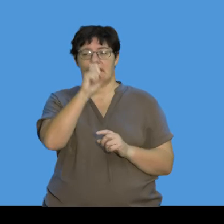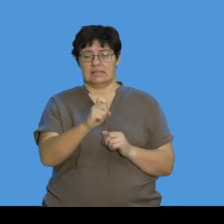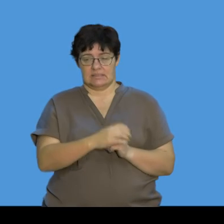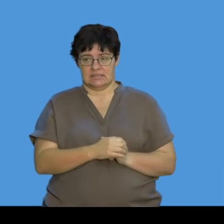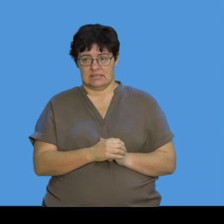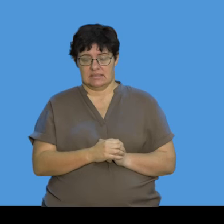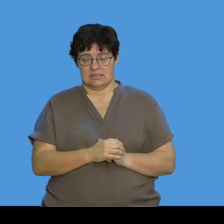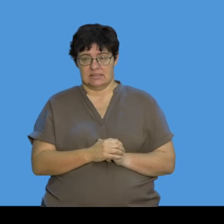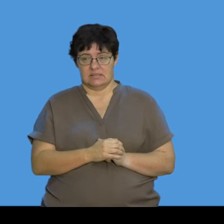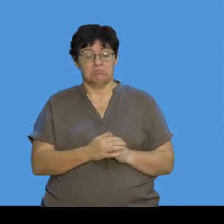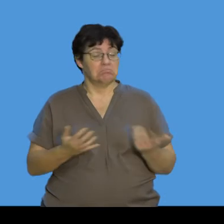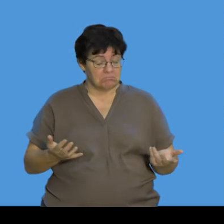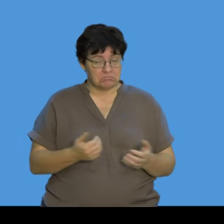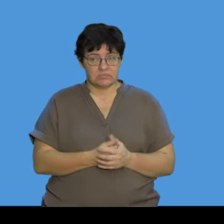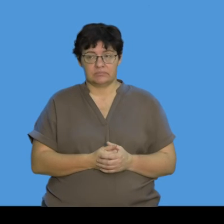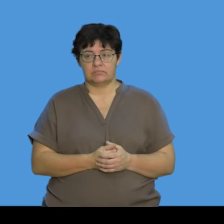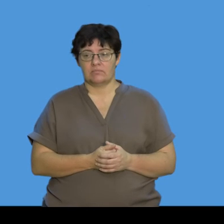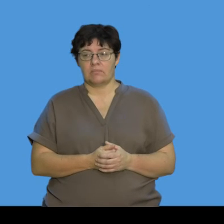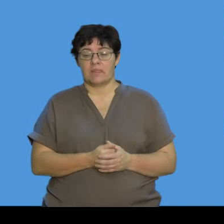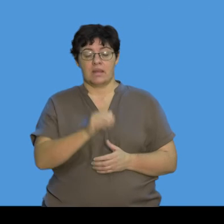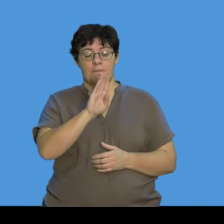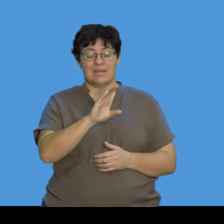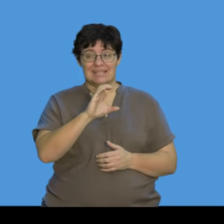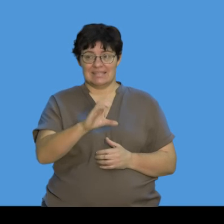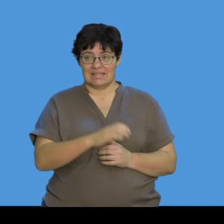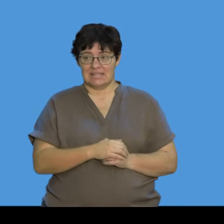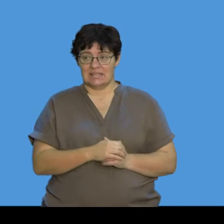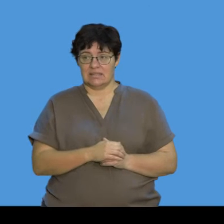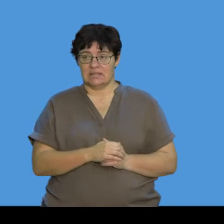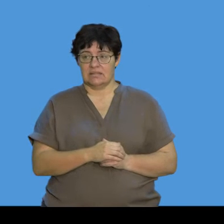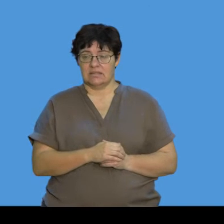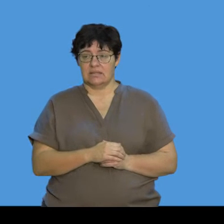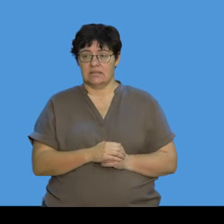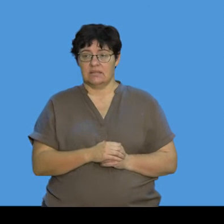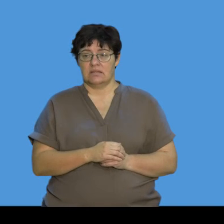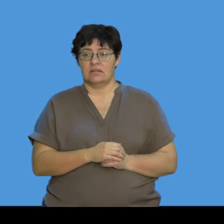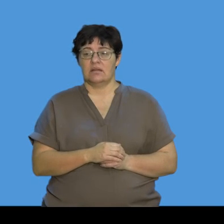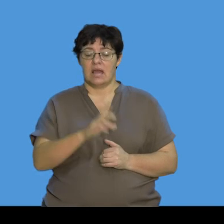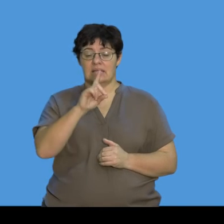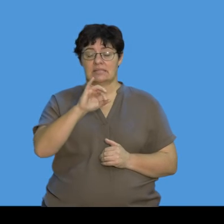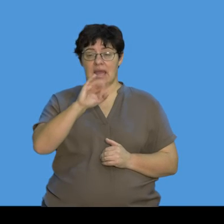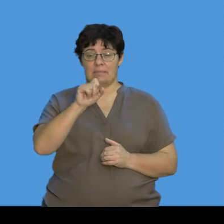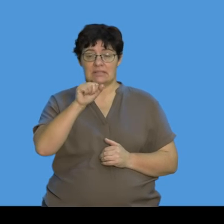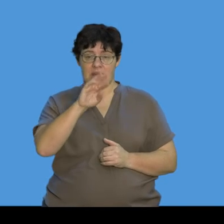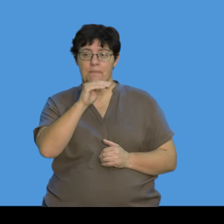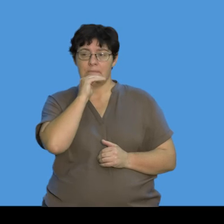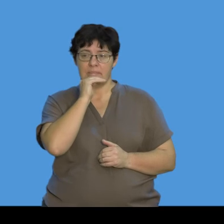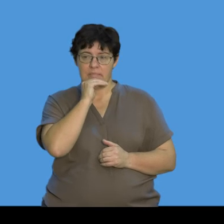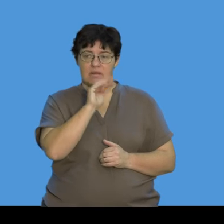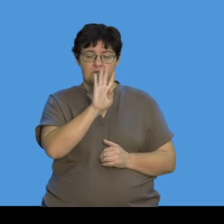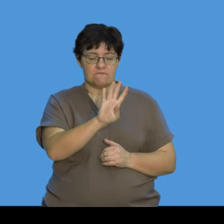X. And if that is the case, then my BC, which is the diameter of this, will then be 4